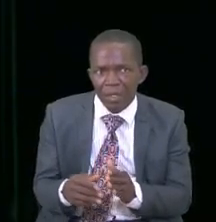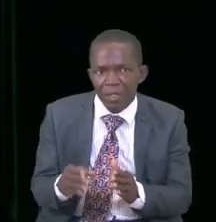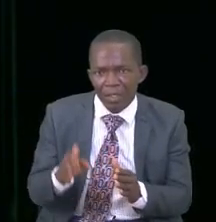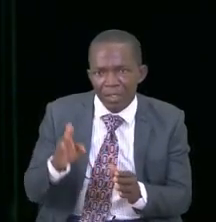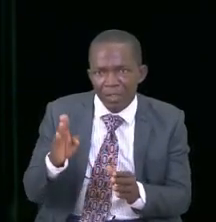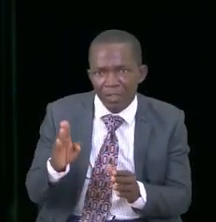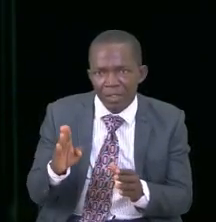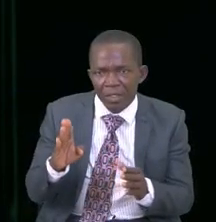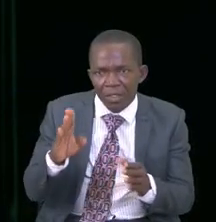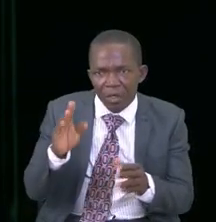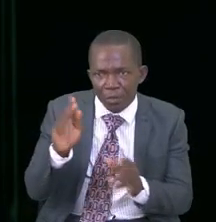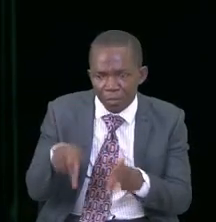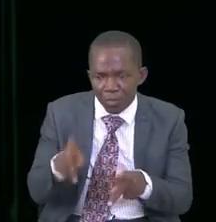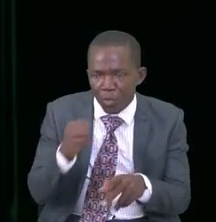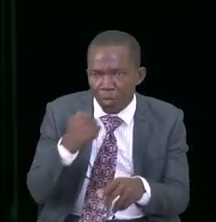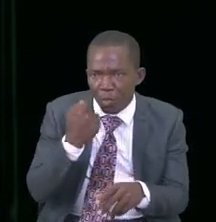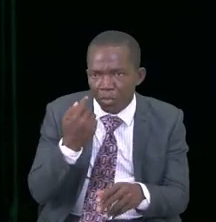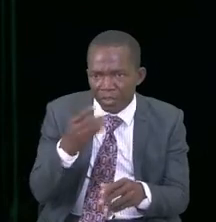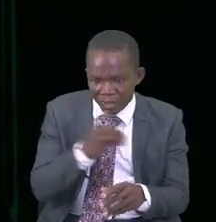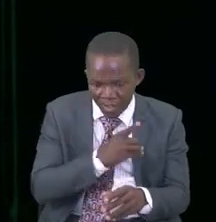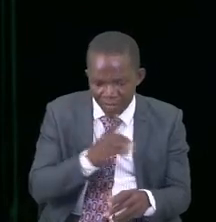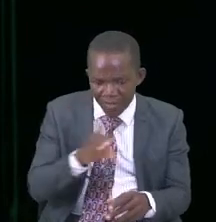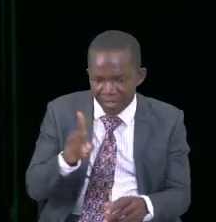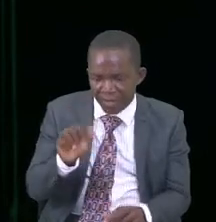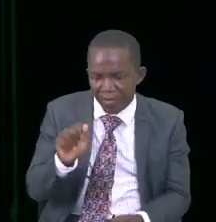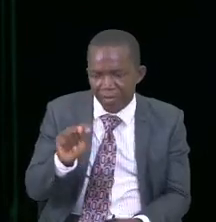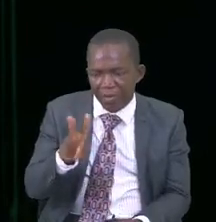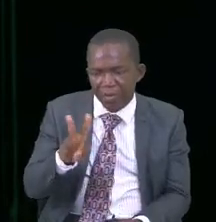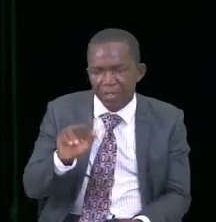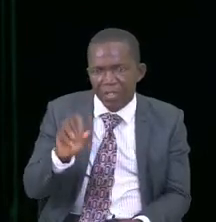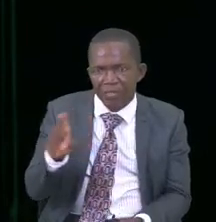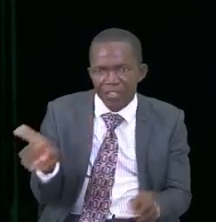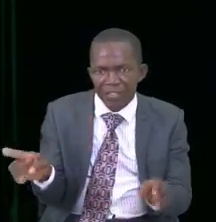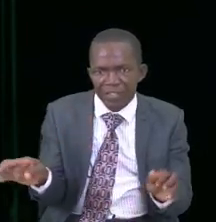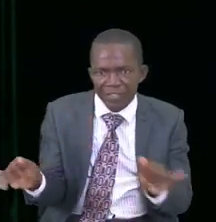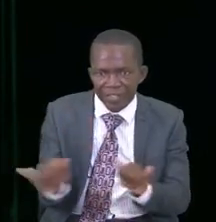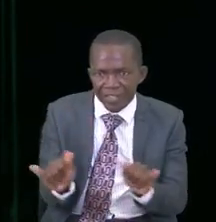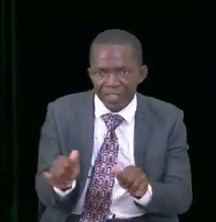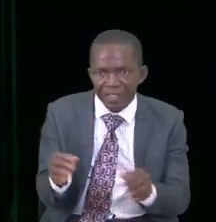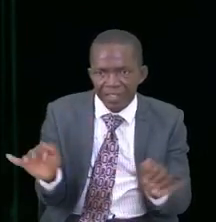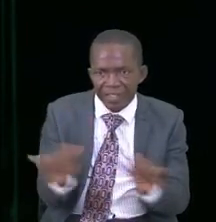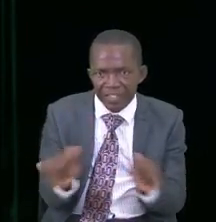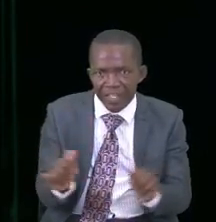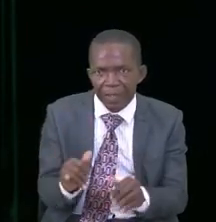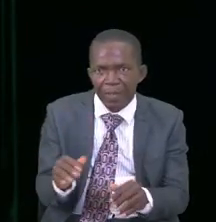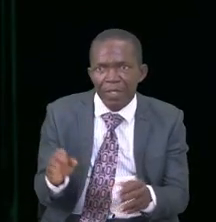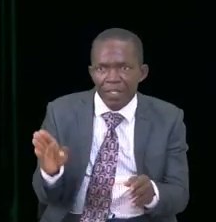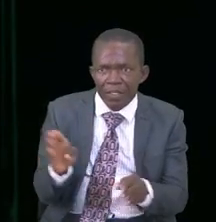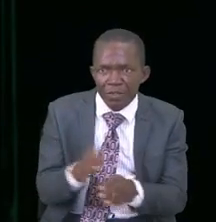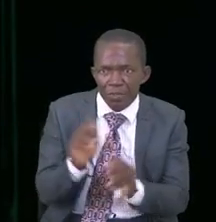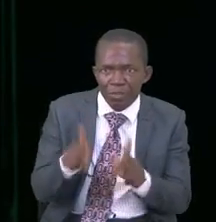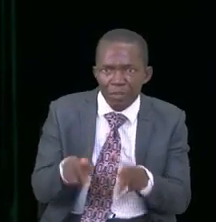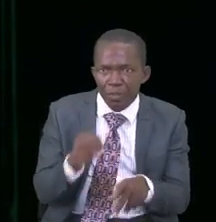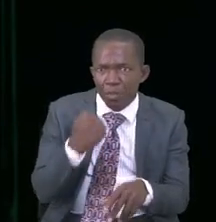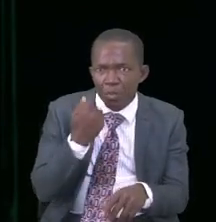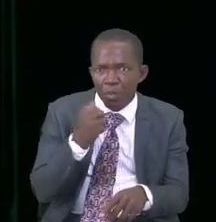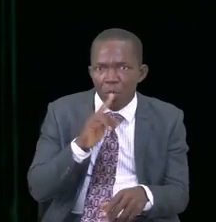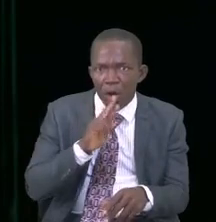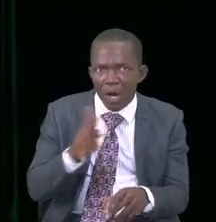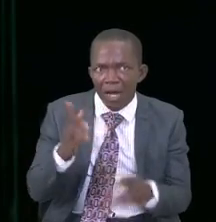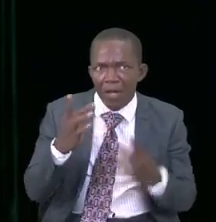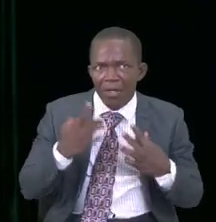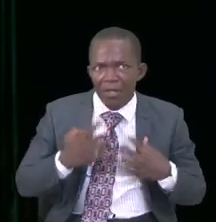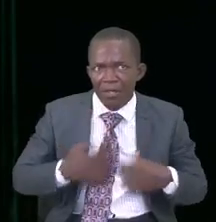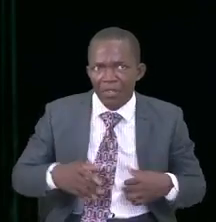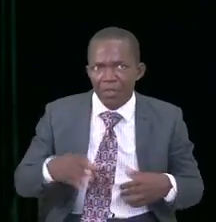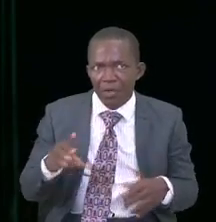those who were in debt, those who were disenfranchised. He took that motley crowd, and as he worked on them, he turned them